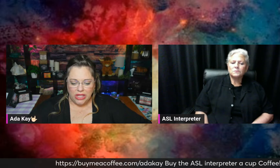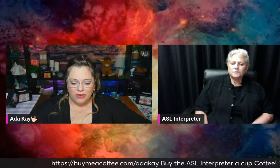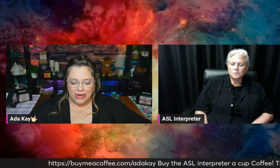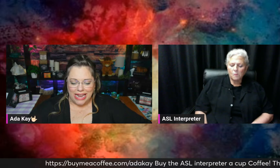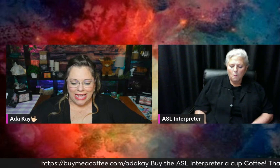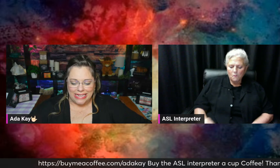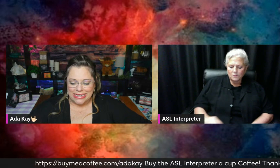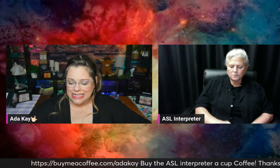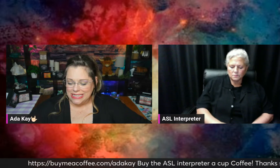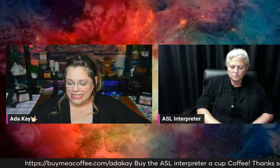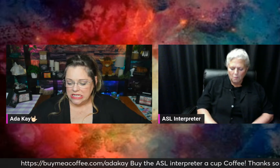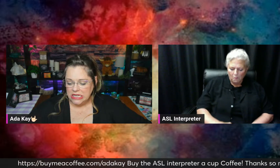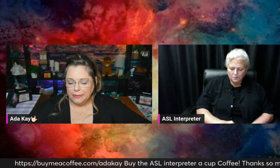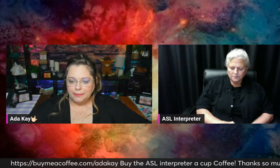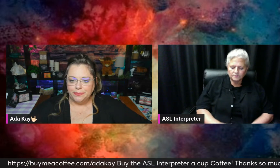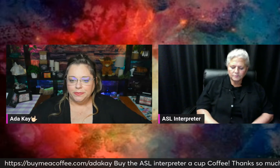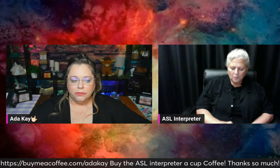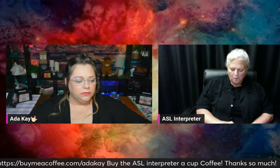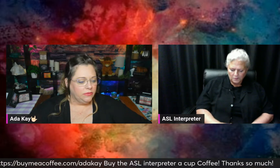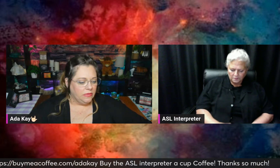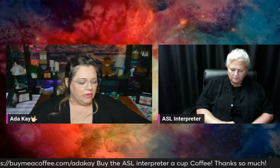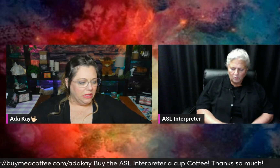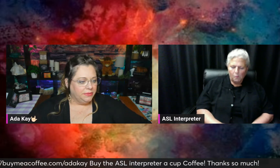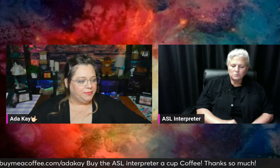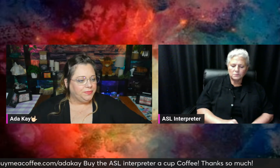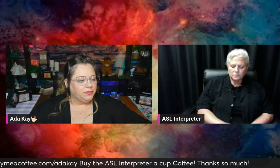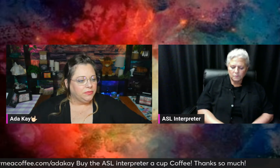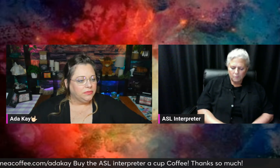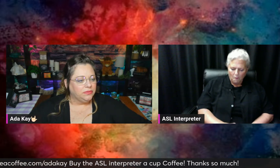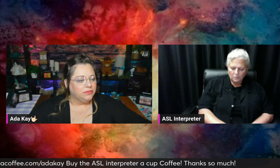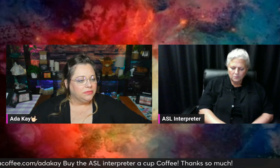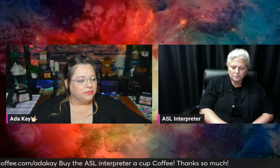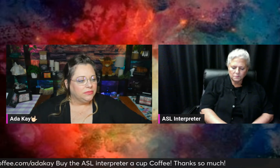South Carolina.